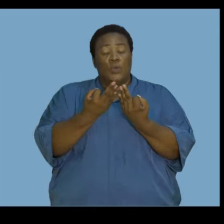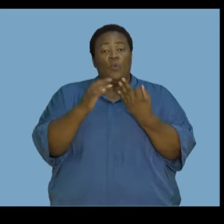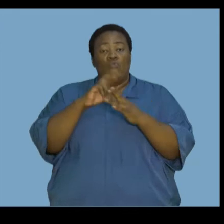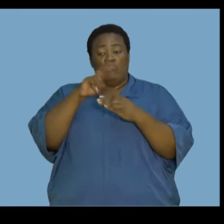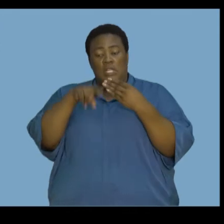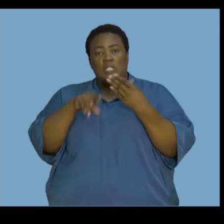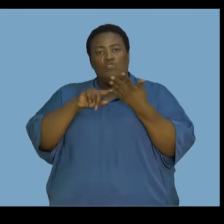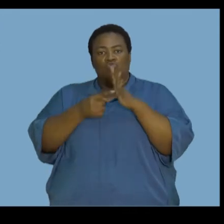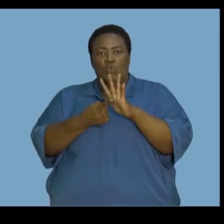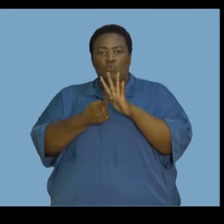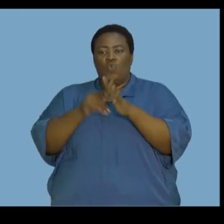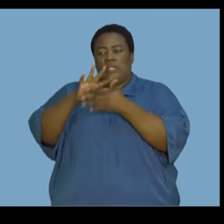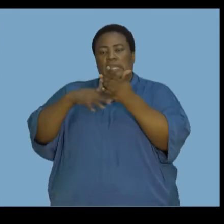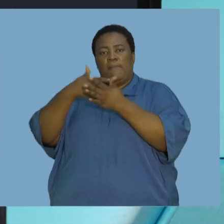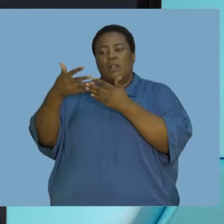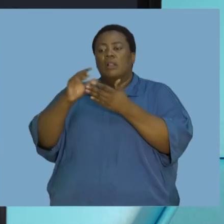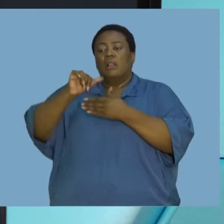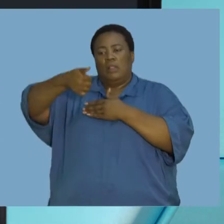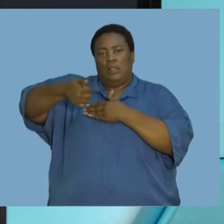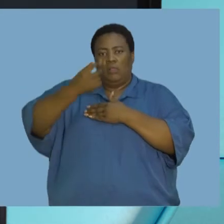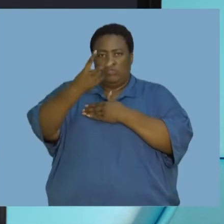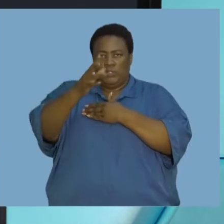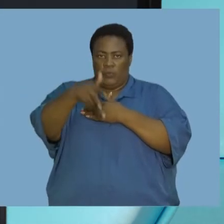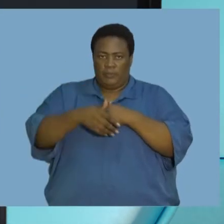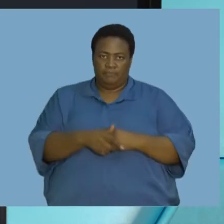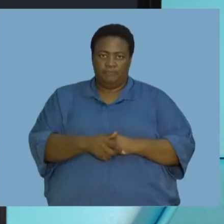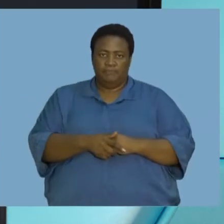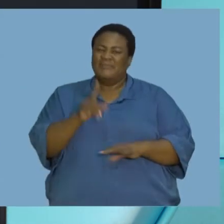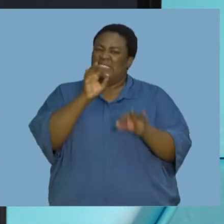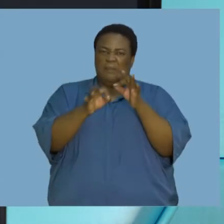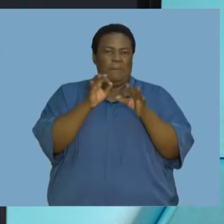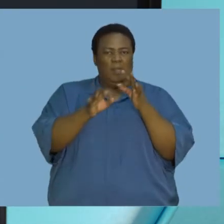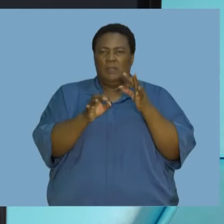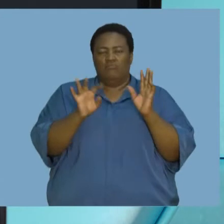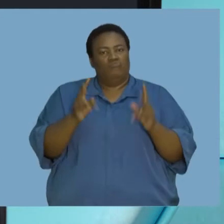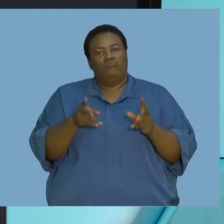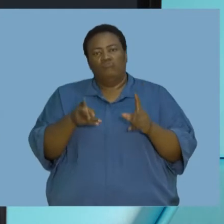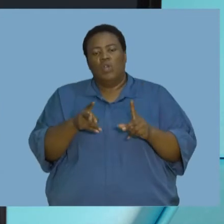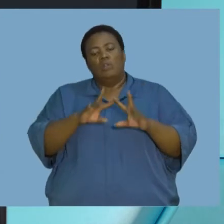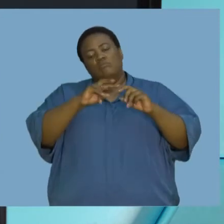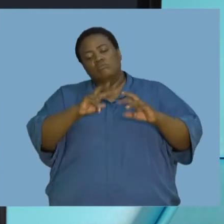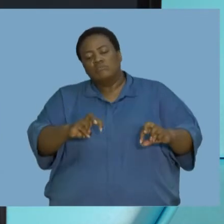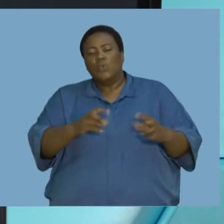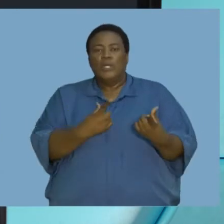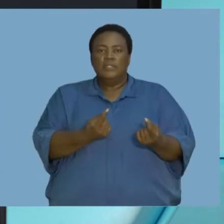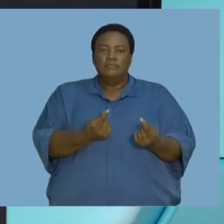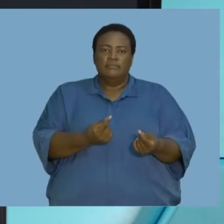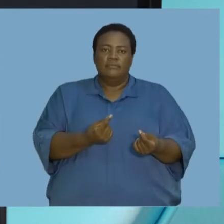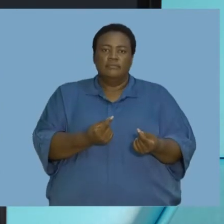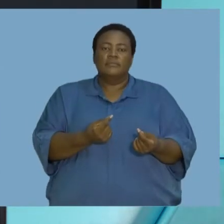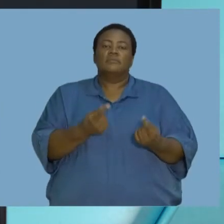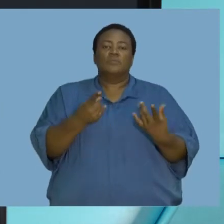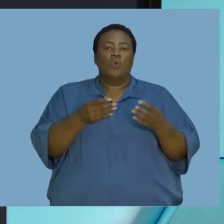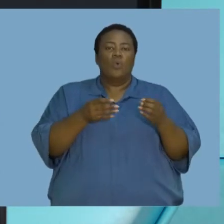in the table on the next slide. So guys, it's a simple, routine kind of investigation that was done where a few learners